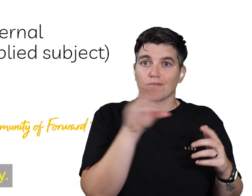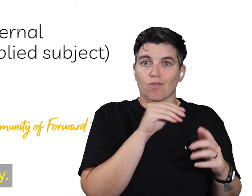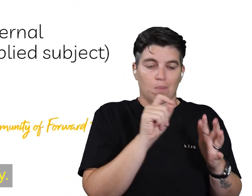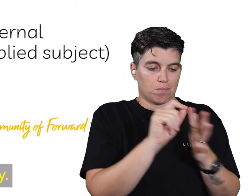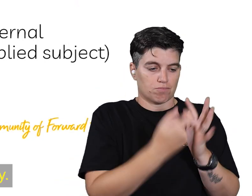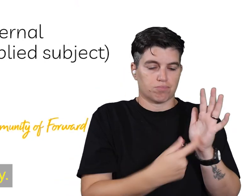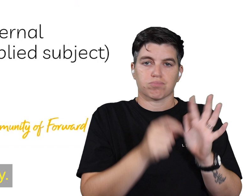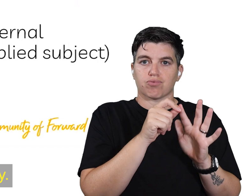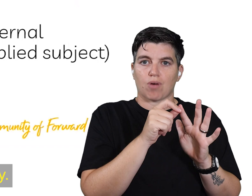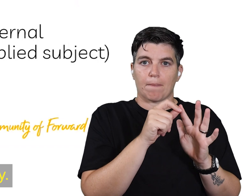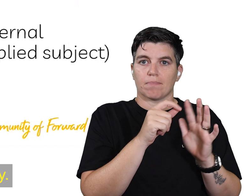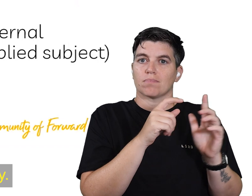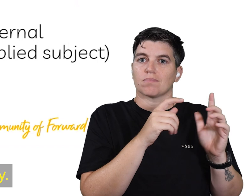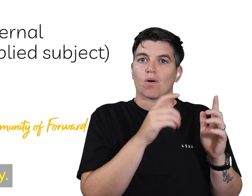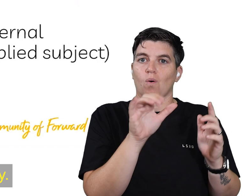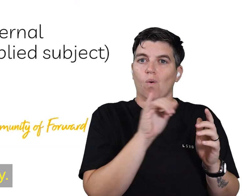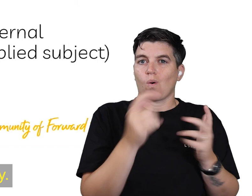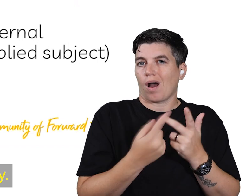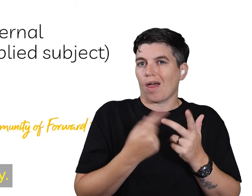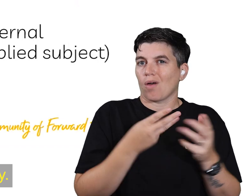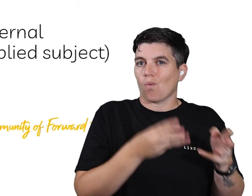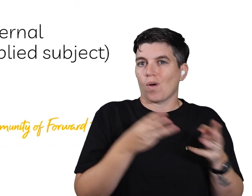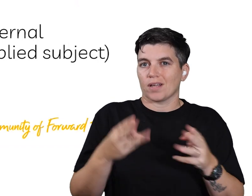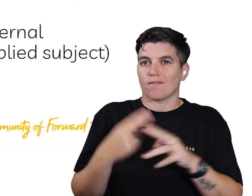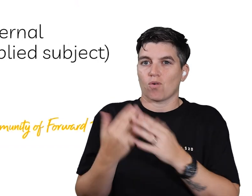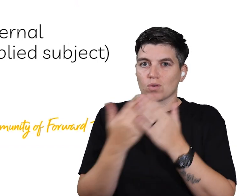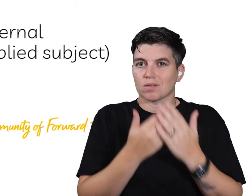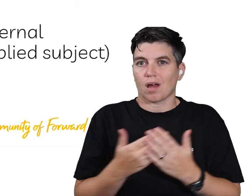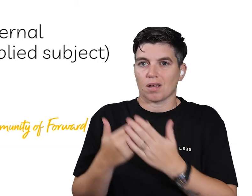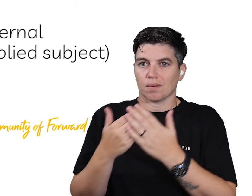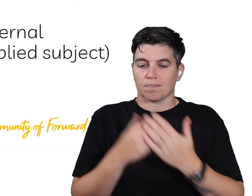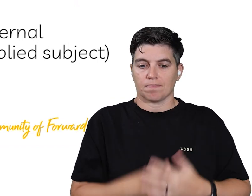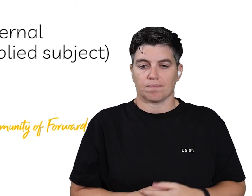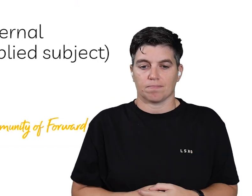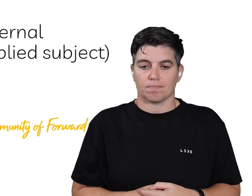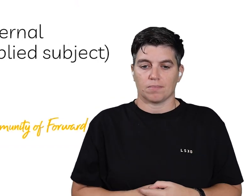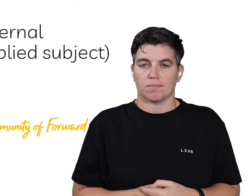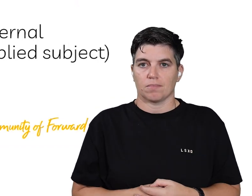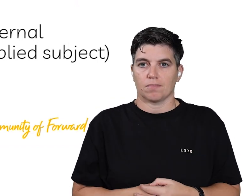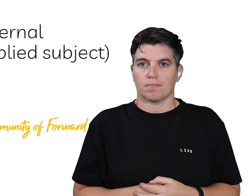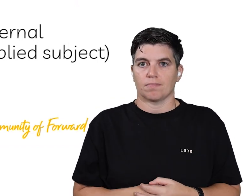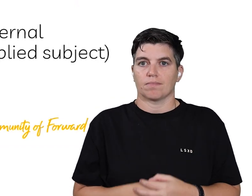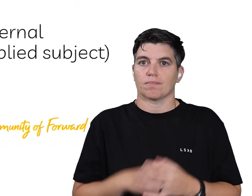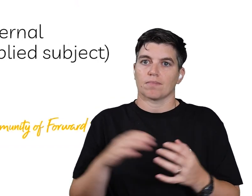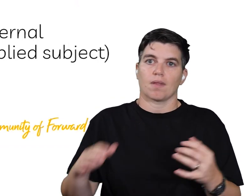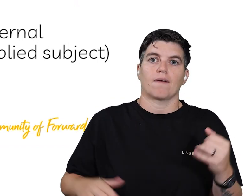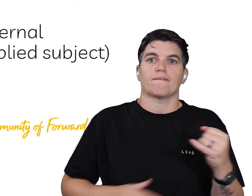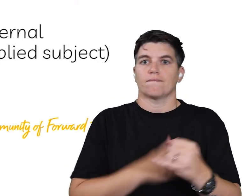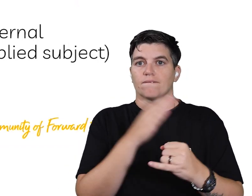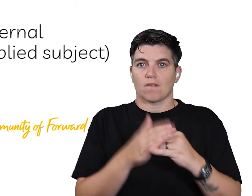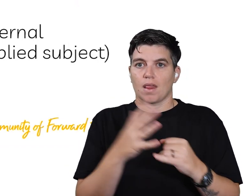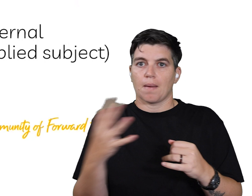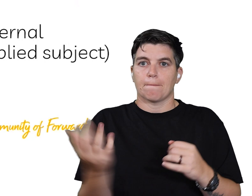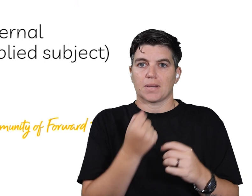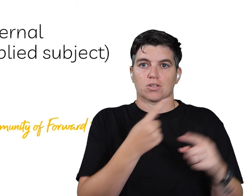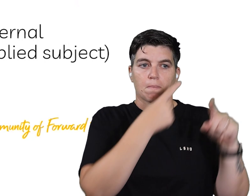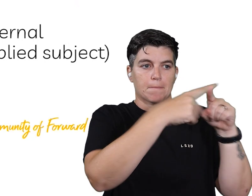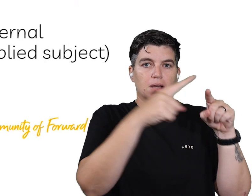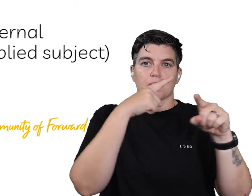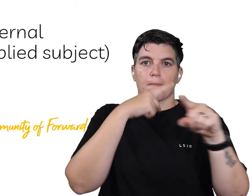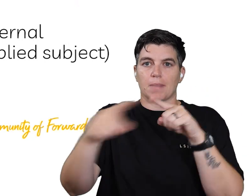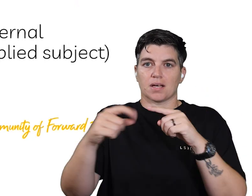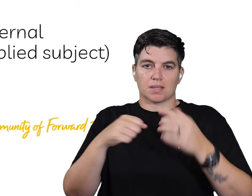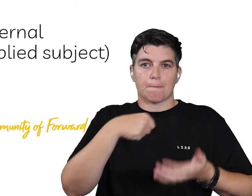or complementary courses of study. Finally, students must meet basic literacy and numeracy requirements